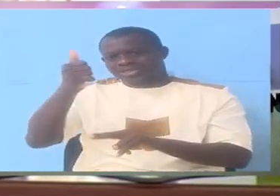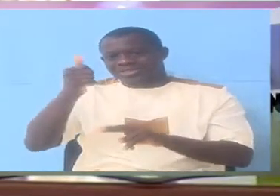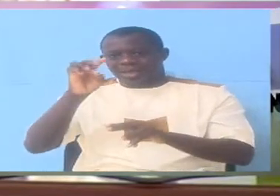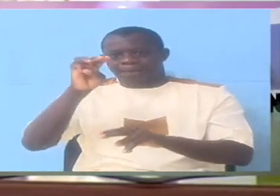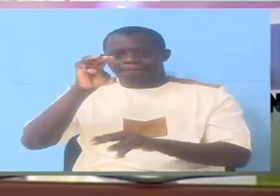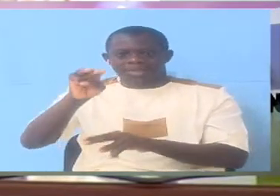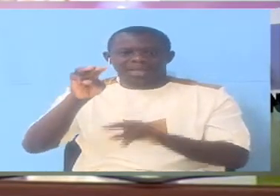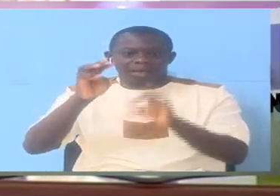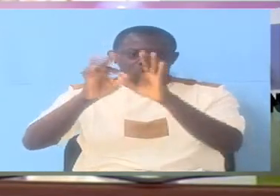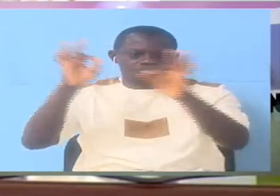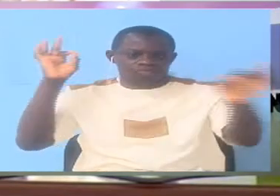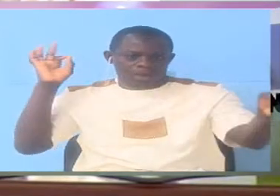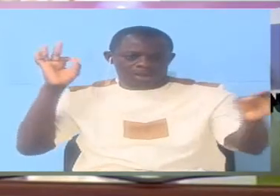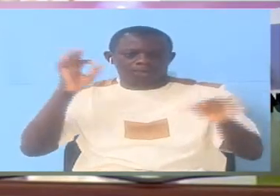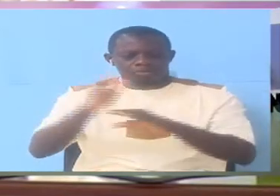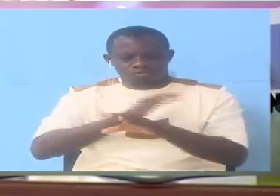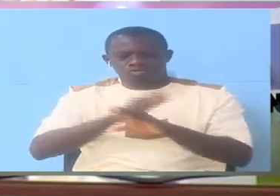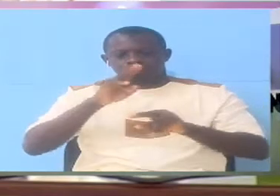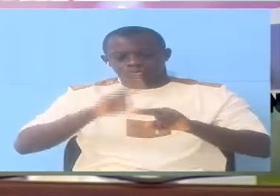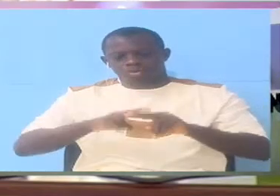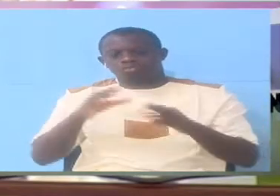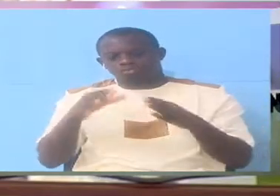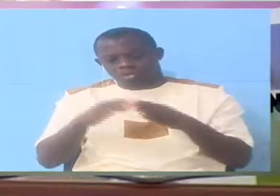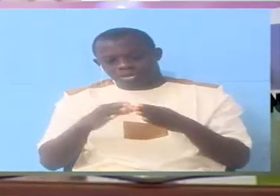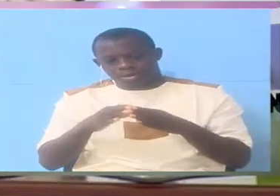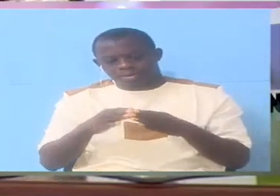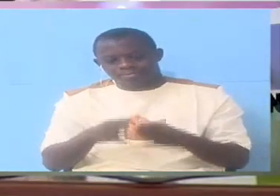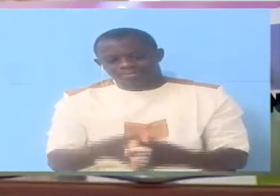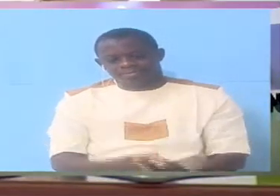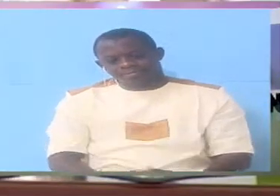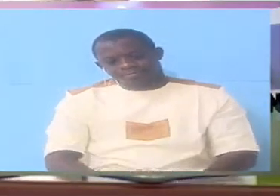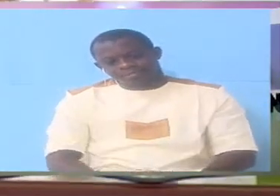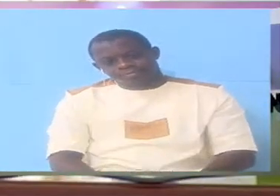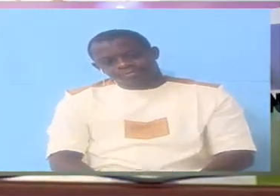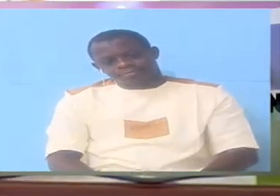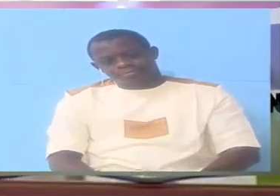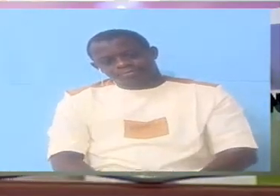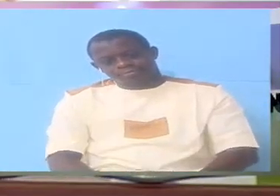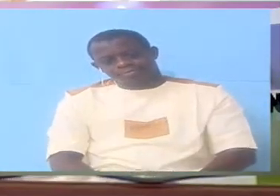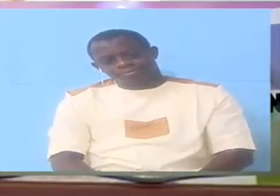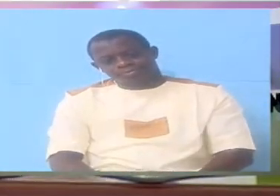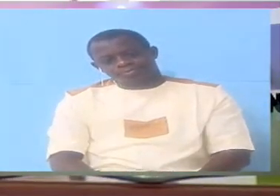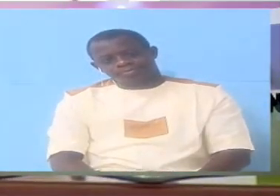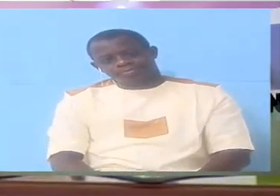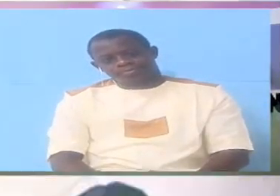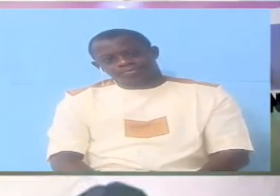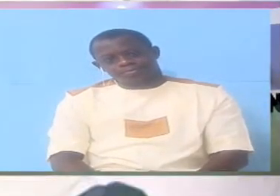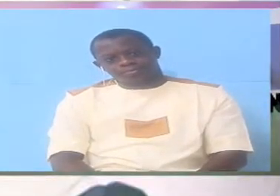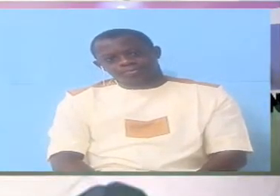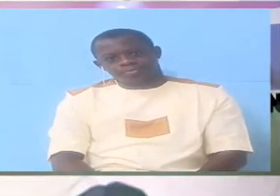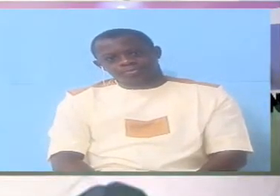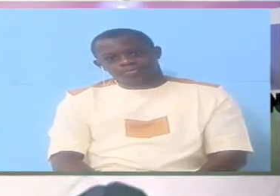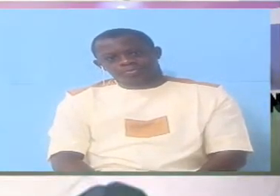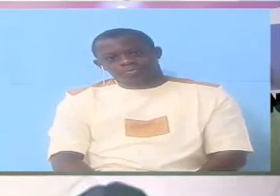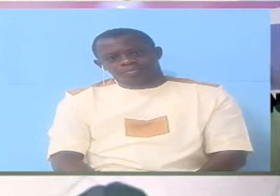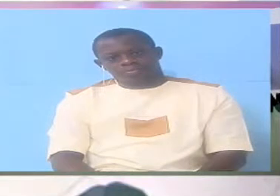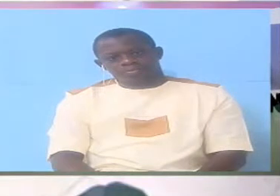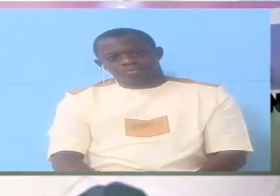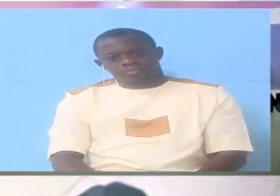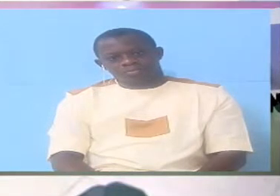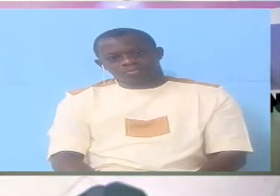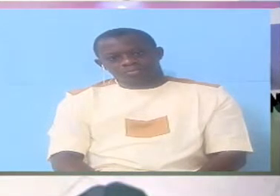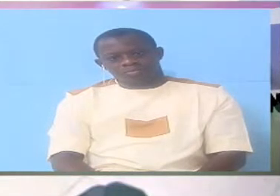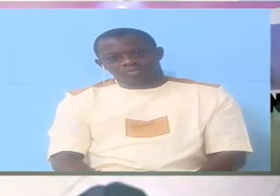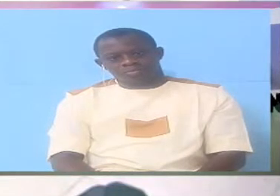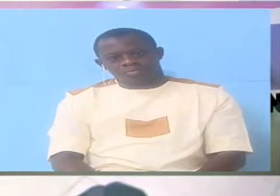am jafe-jafe tuuti pour mun a jokkoo ak Mr. Sarr am na ay kàddu yoo xam ne bindoon na ko fi